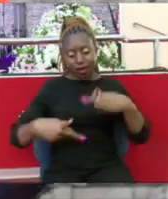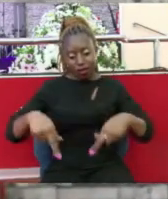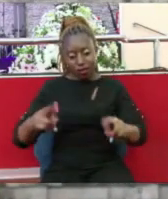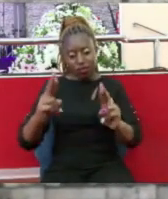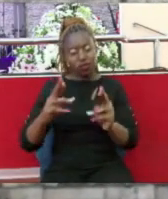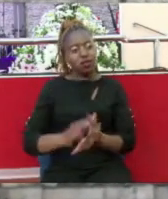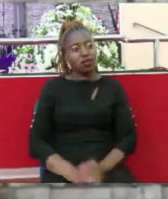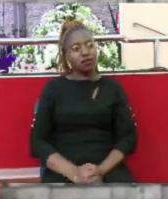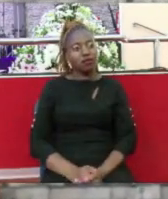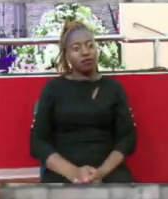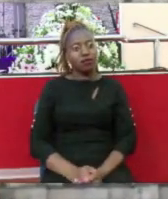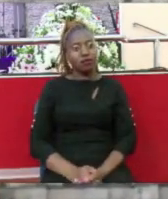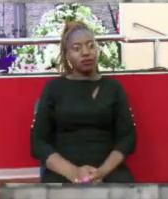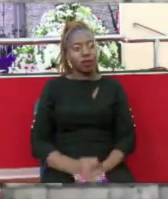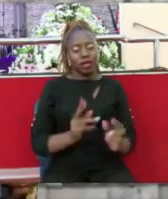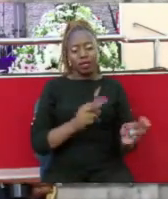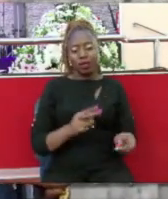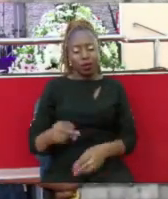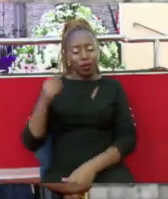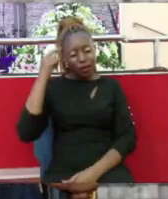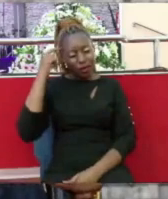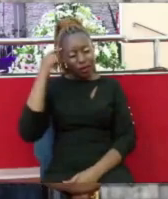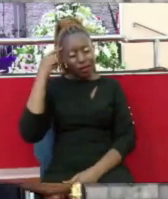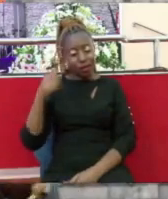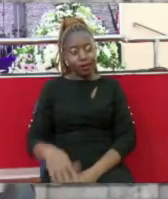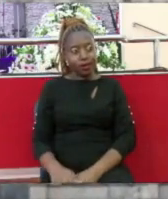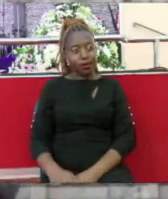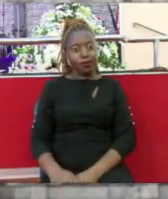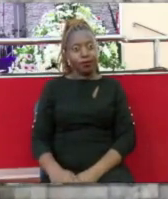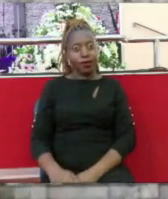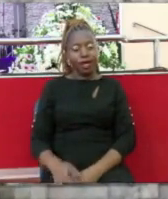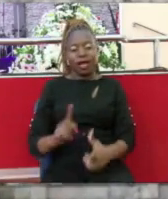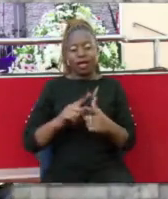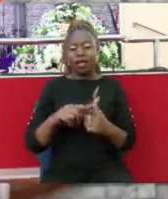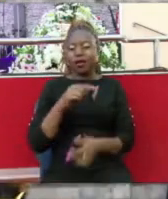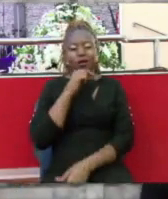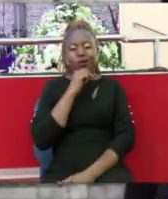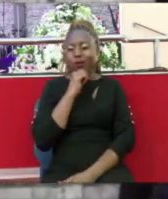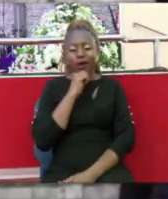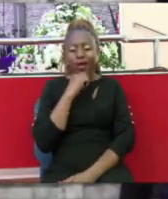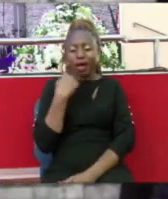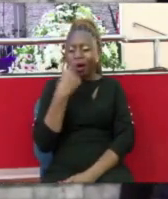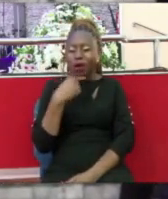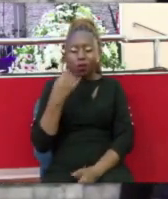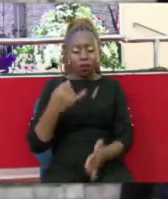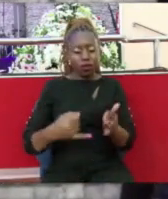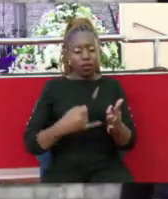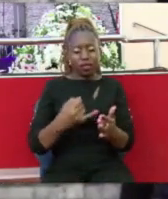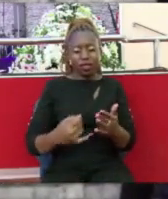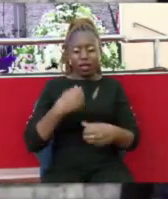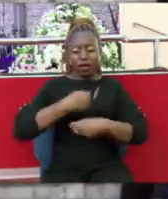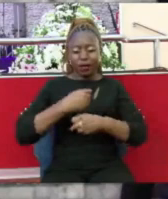It's common sense. Ni mambo tunatumia akili moja. Then we wonder which engineer did this road. Tunashangaa mhandisi